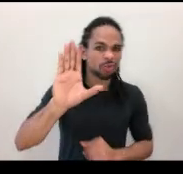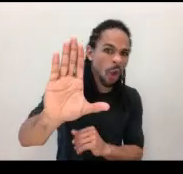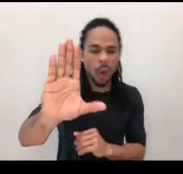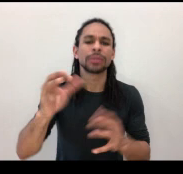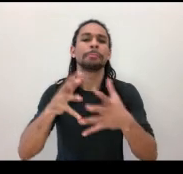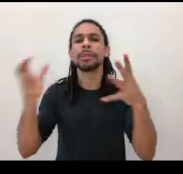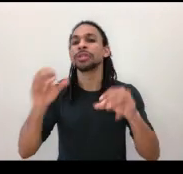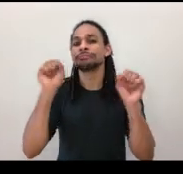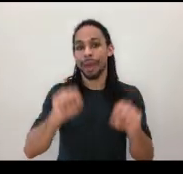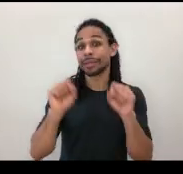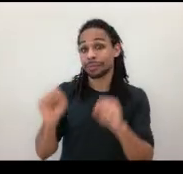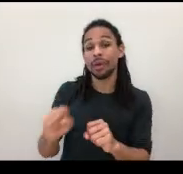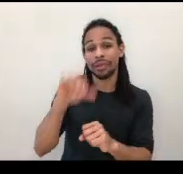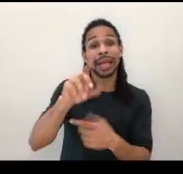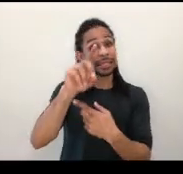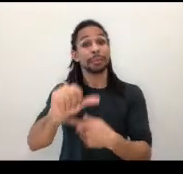a basketball.